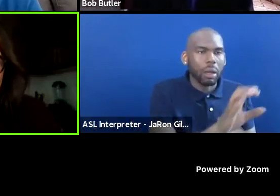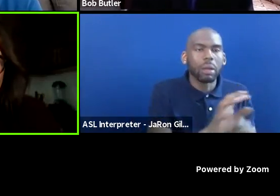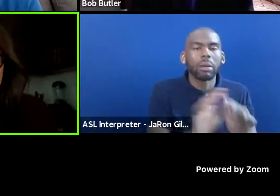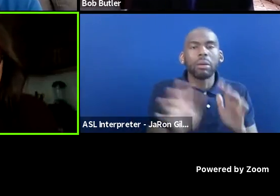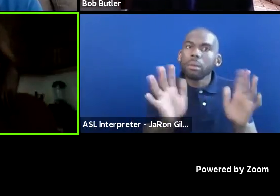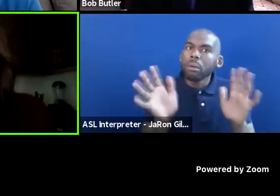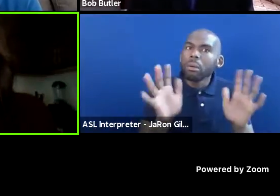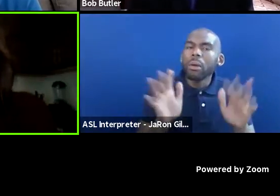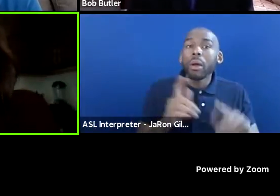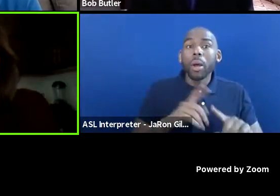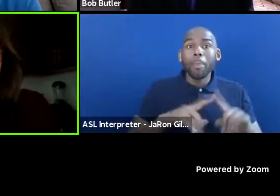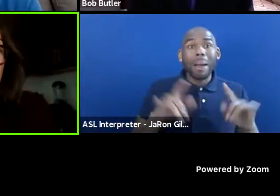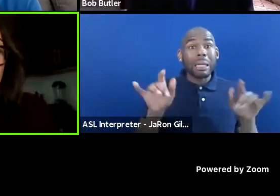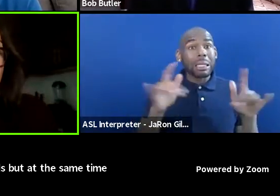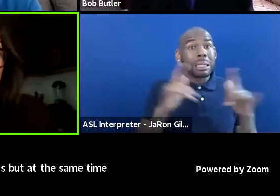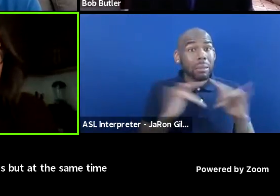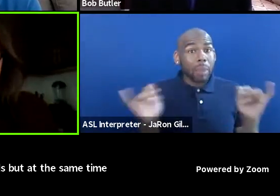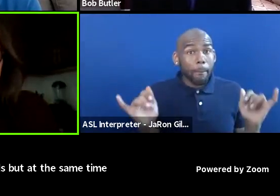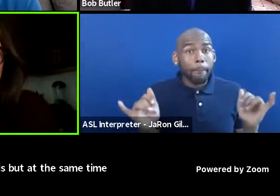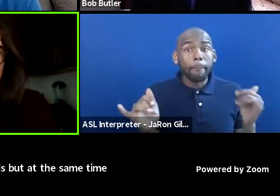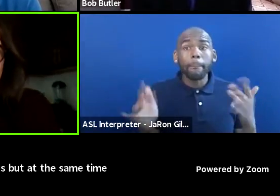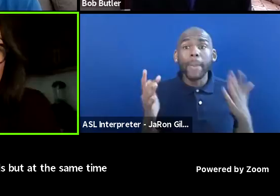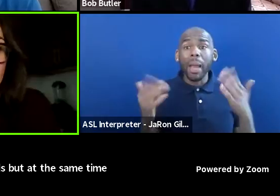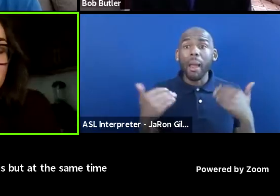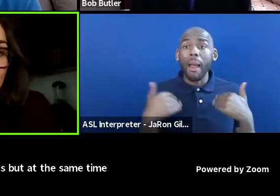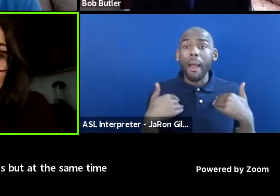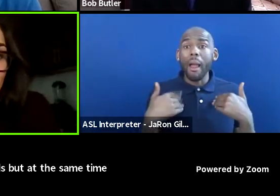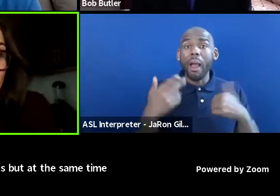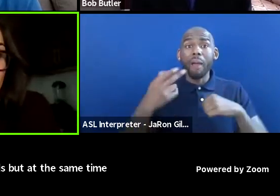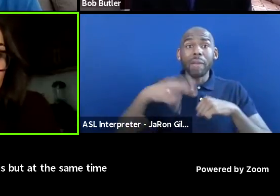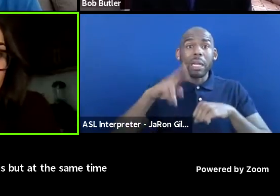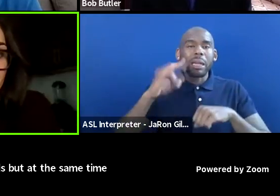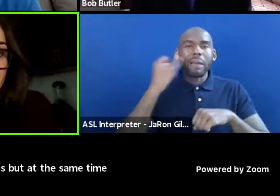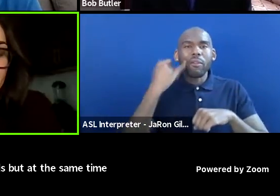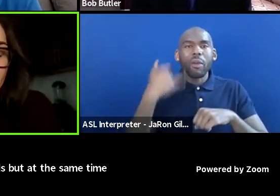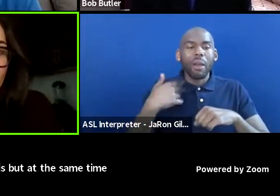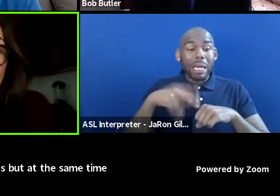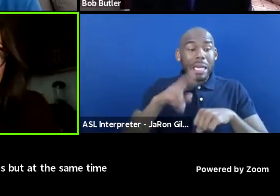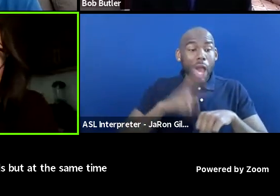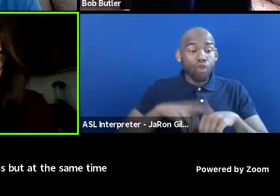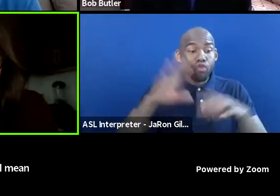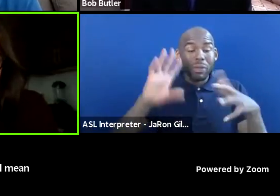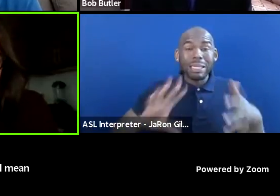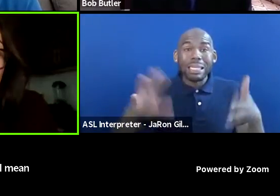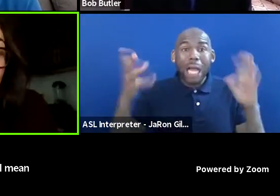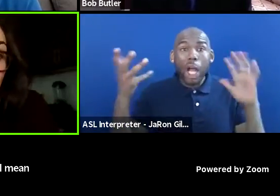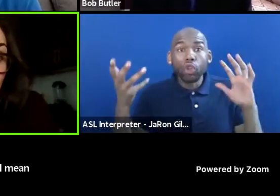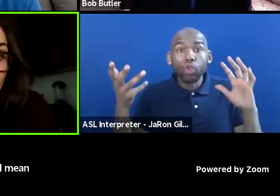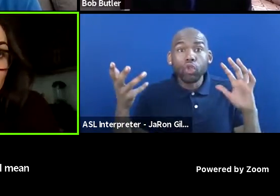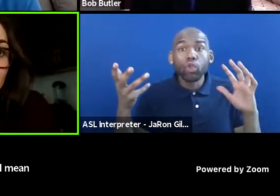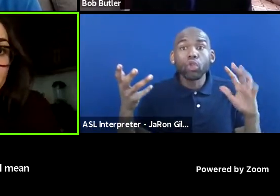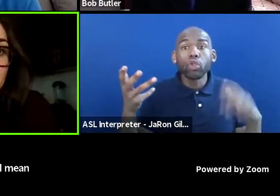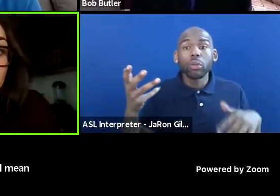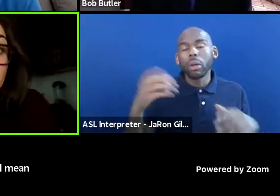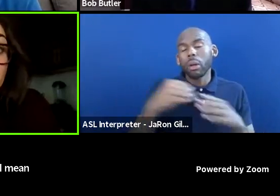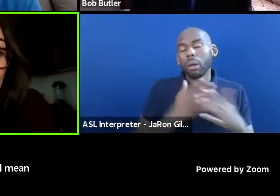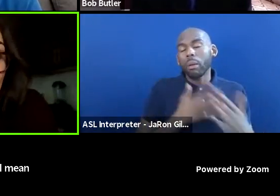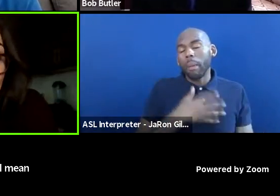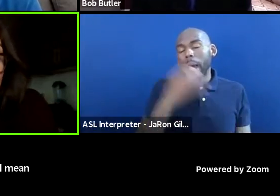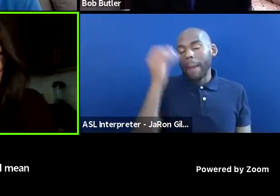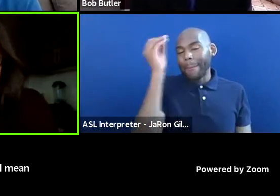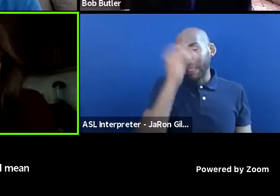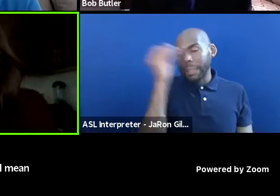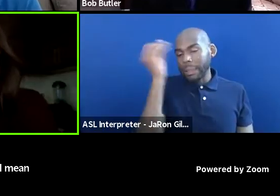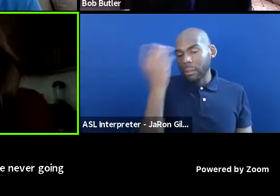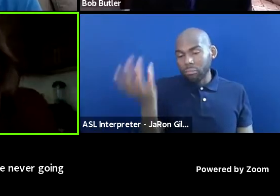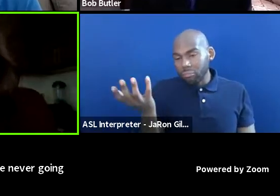time, say there's like a natural disaster, say, you're never really going to be, in my opinion, able to